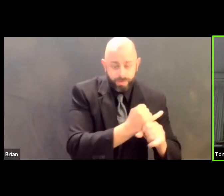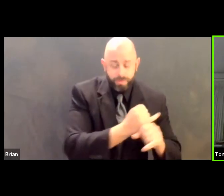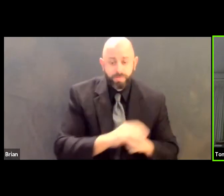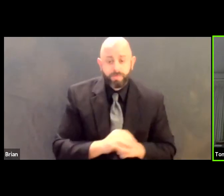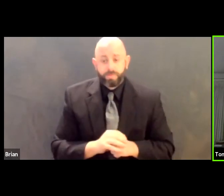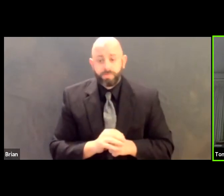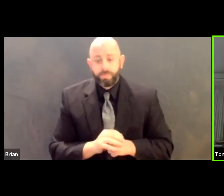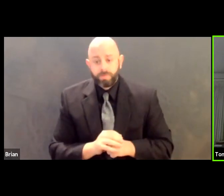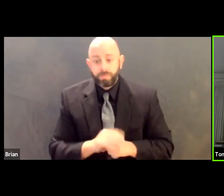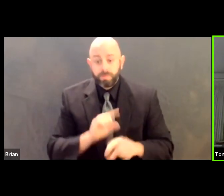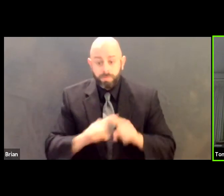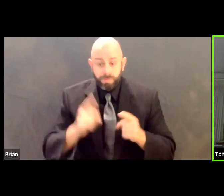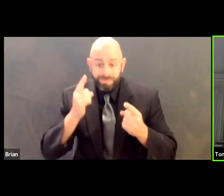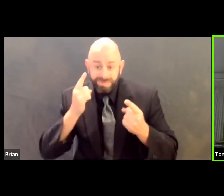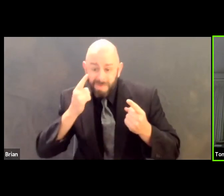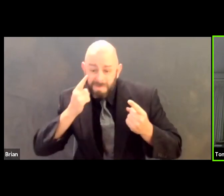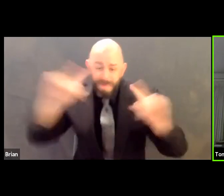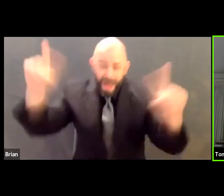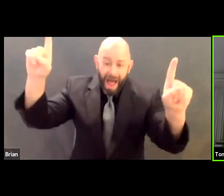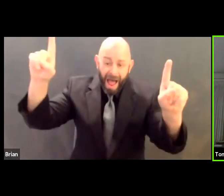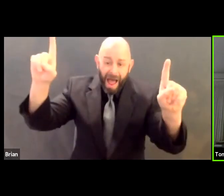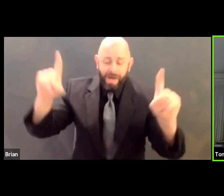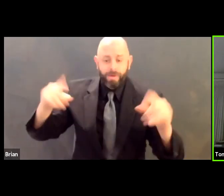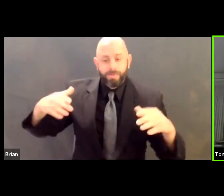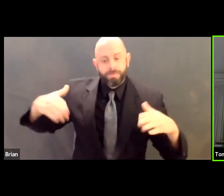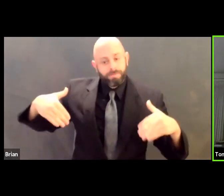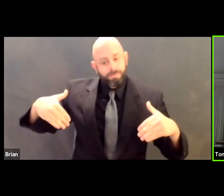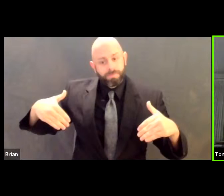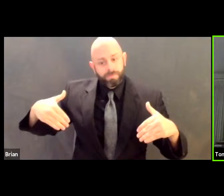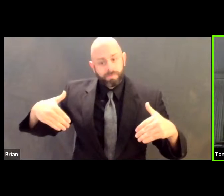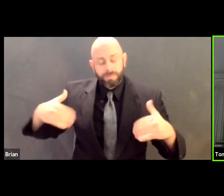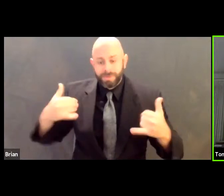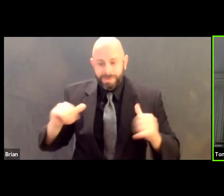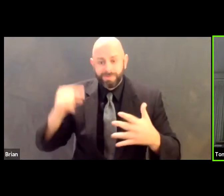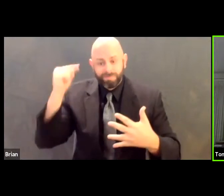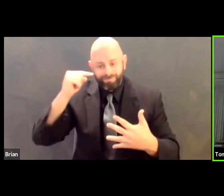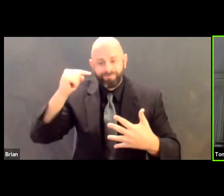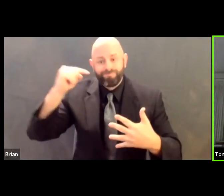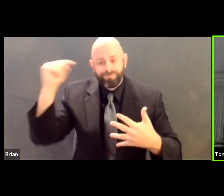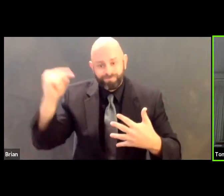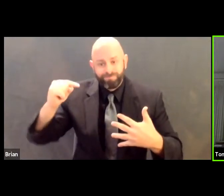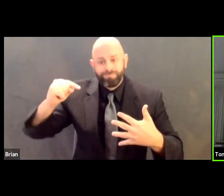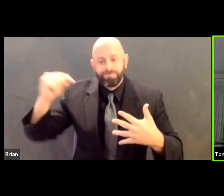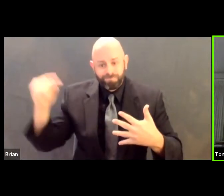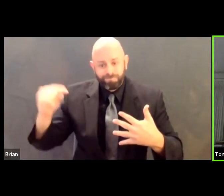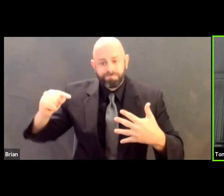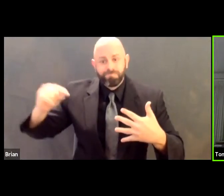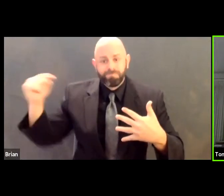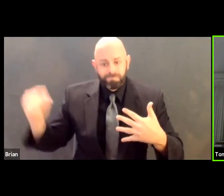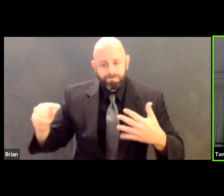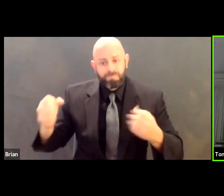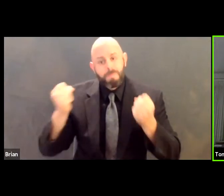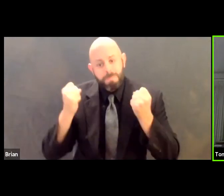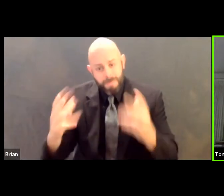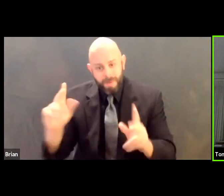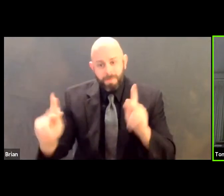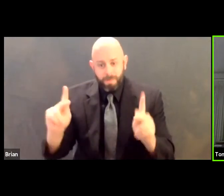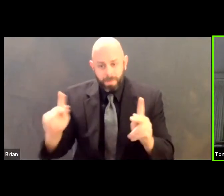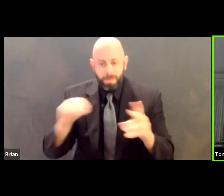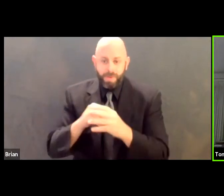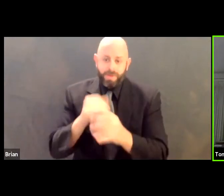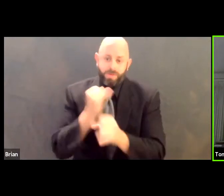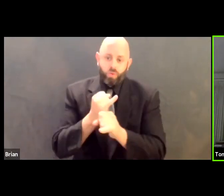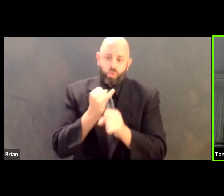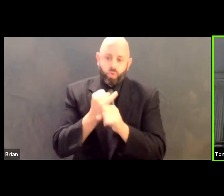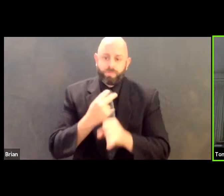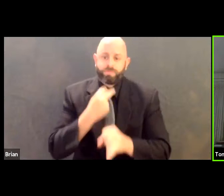gotten completely there. There are still too many people living in institutions. And that's